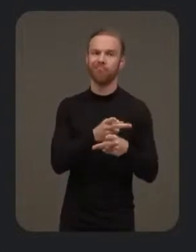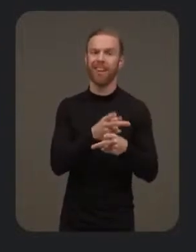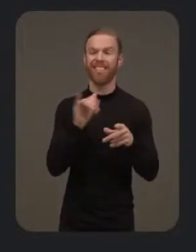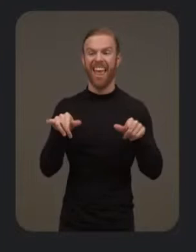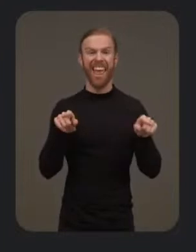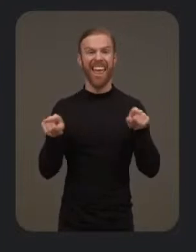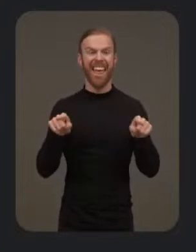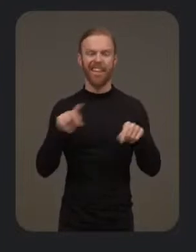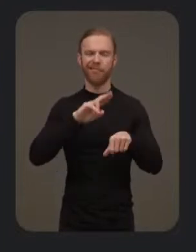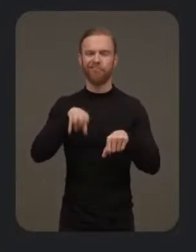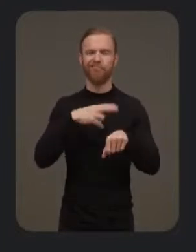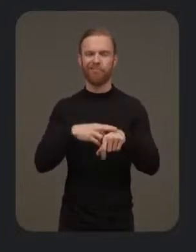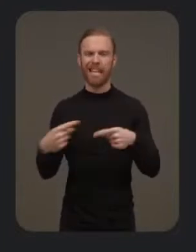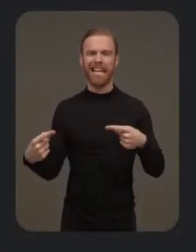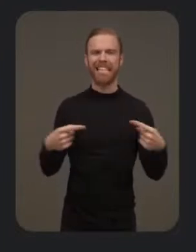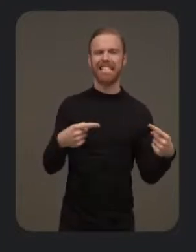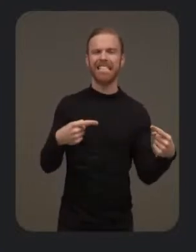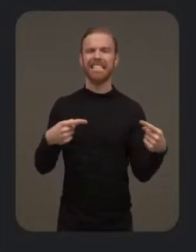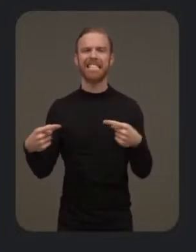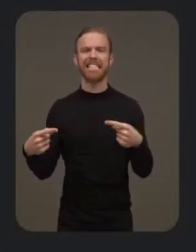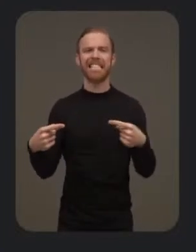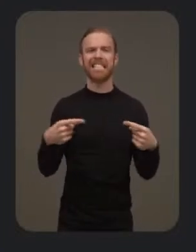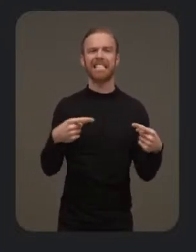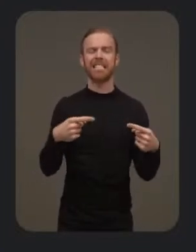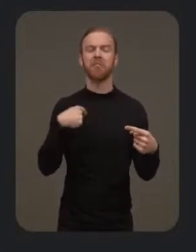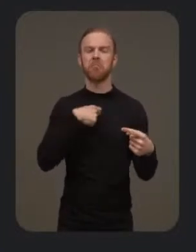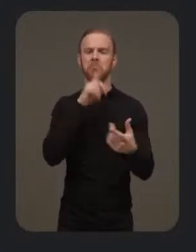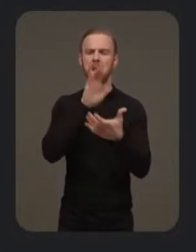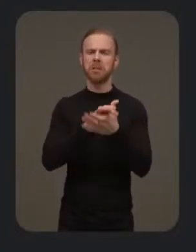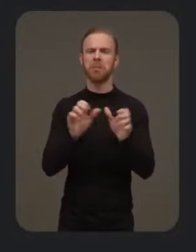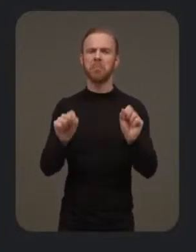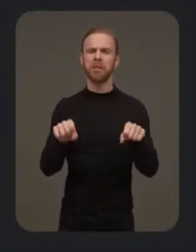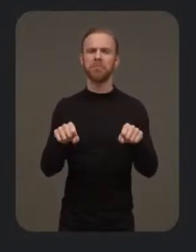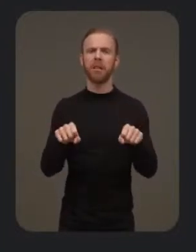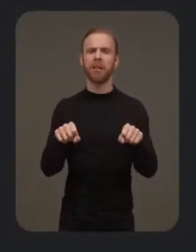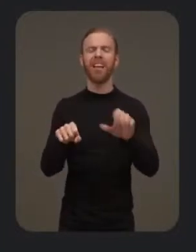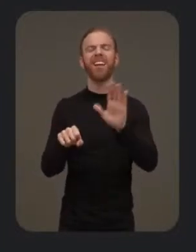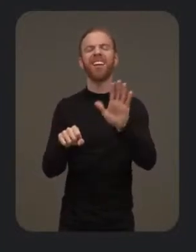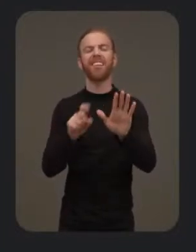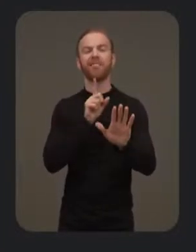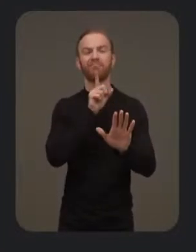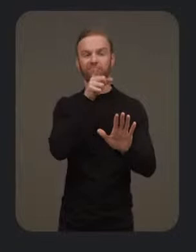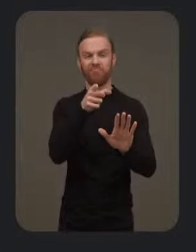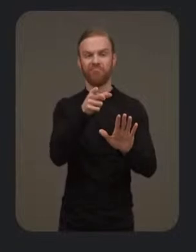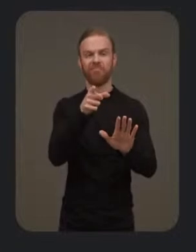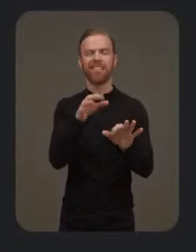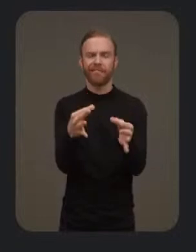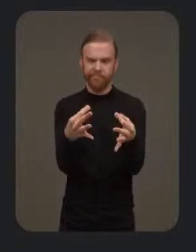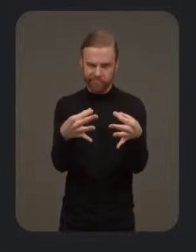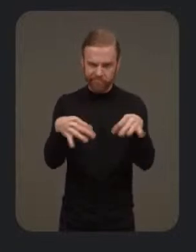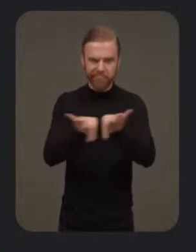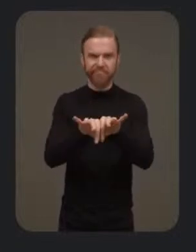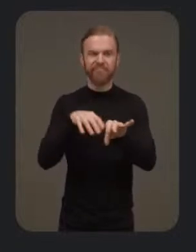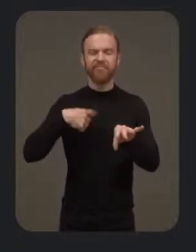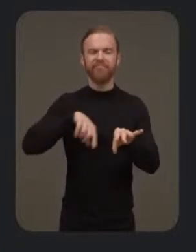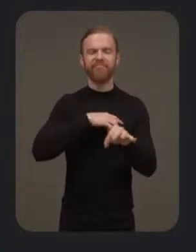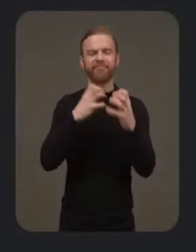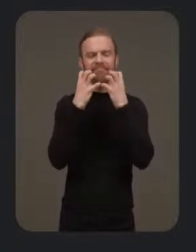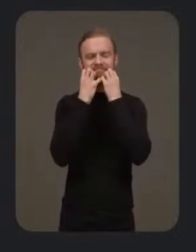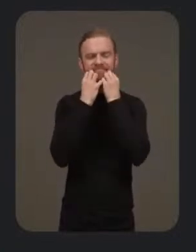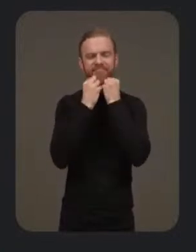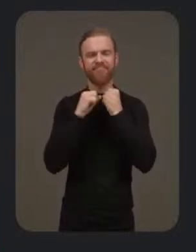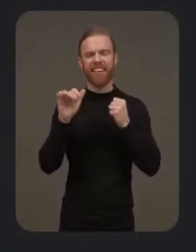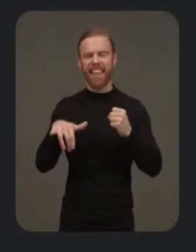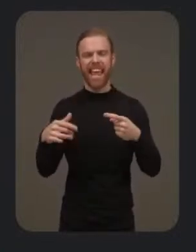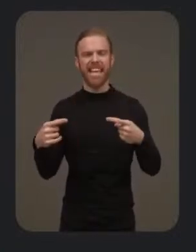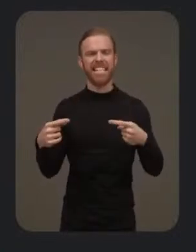tension between the two, we believe it's not only possible, but in fact critical to embrace that